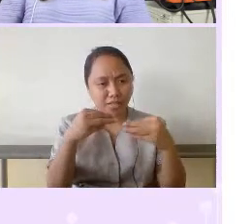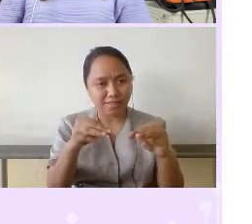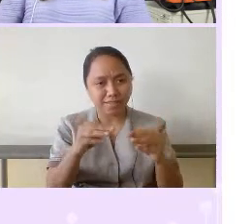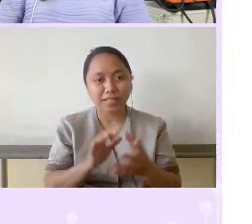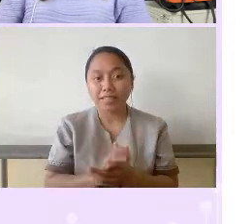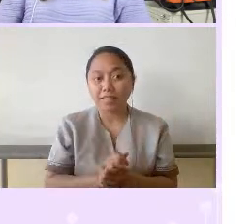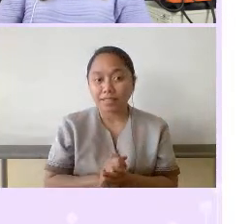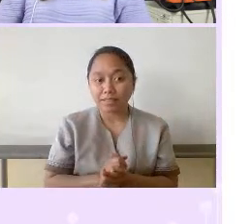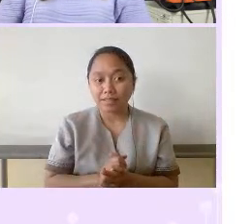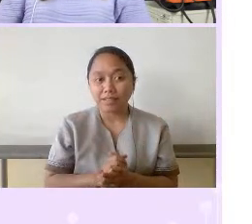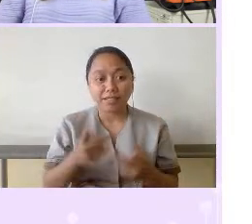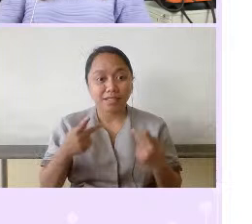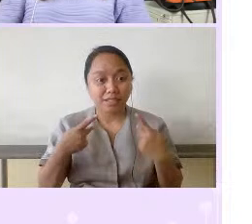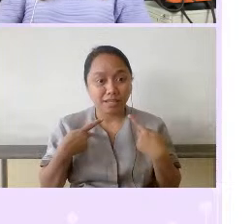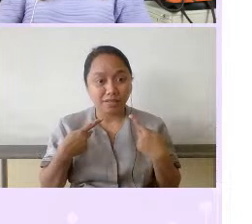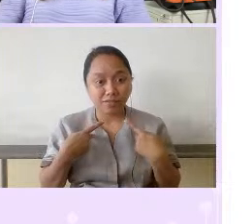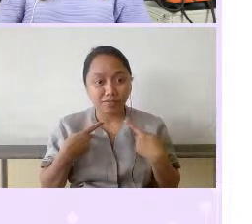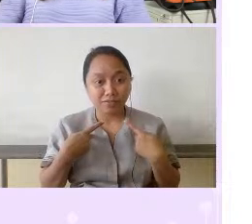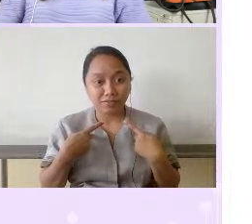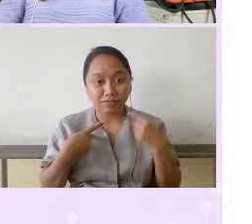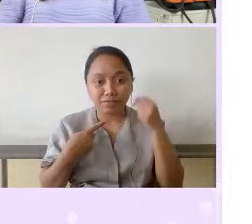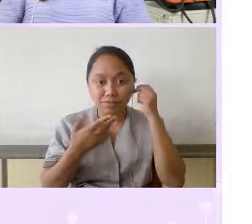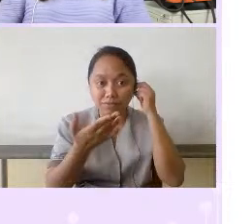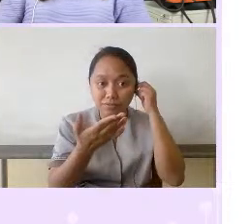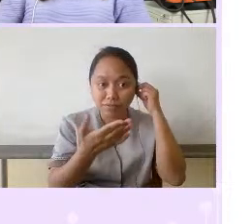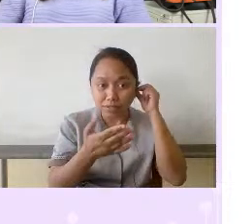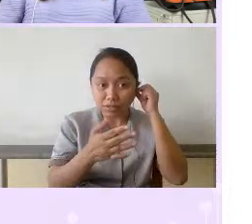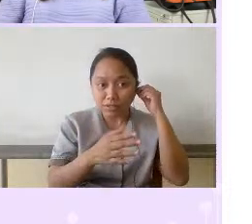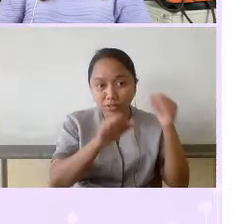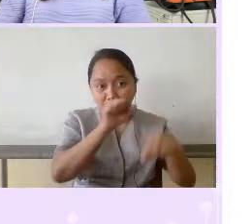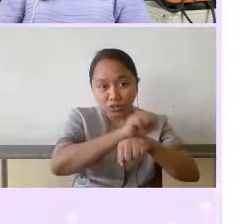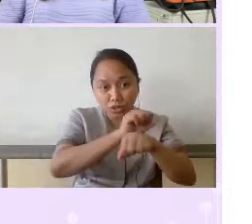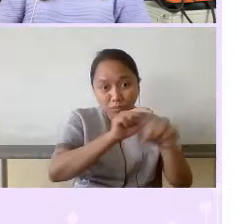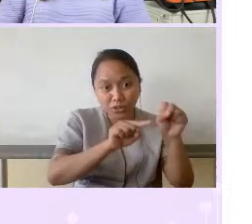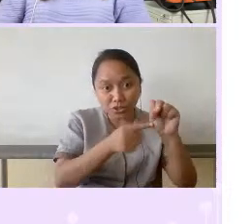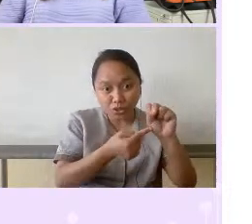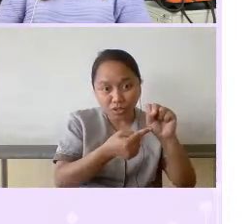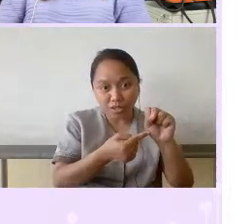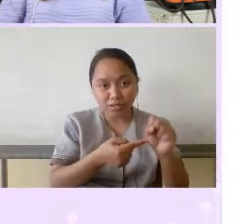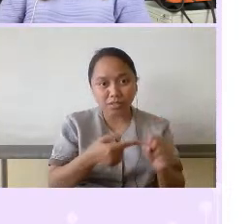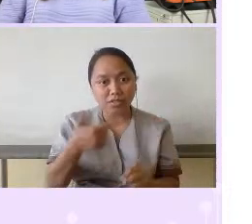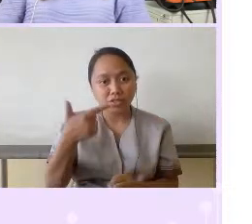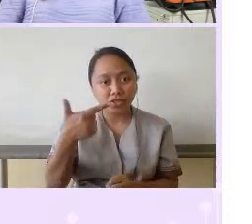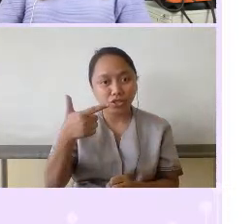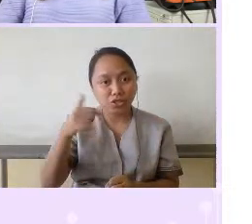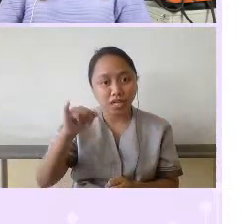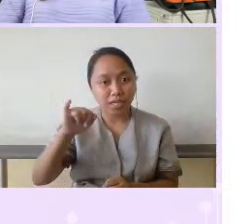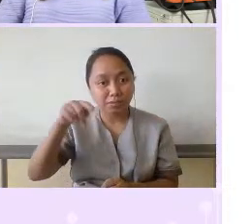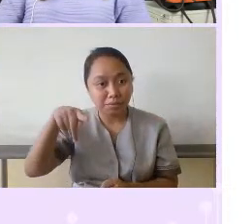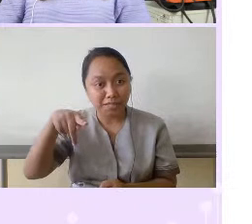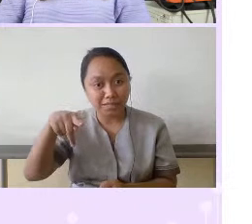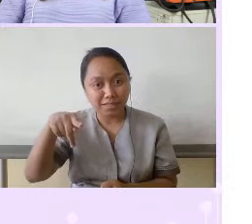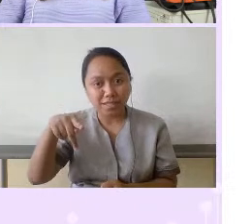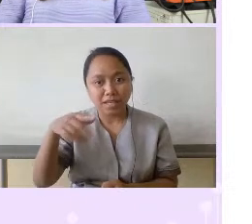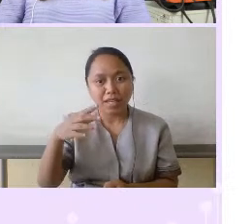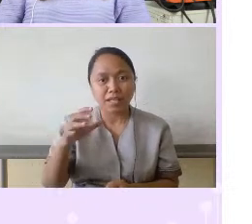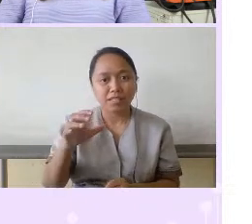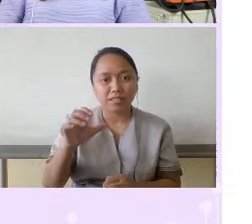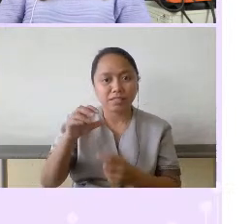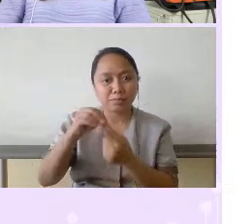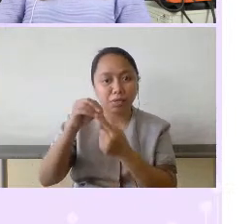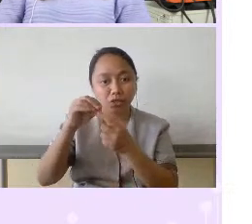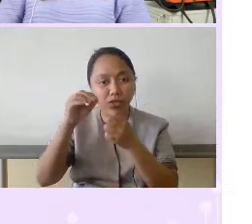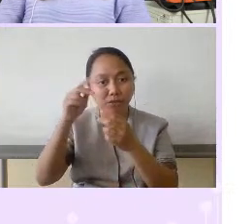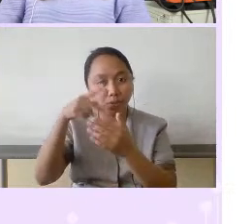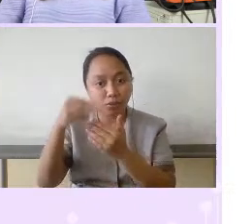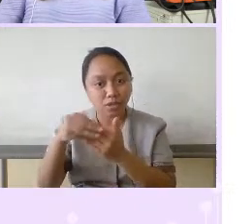our Job Start program. It seeks to shorten the school-to-work transition of job-seeking at-risk